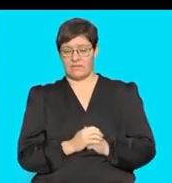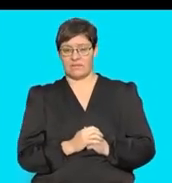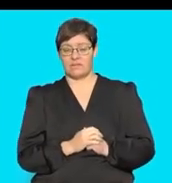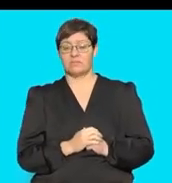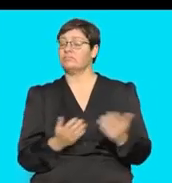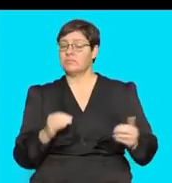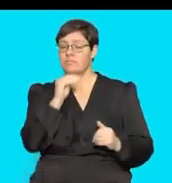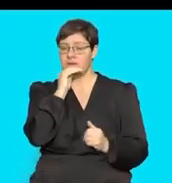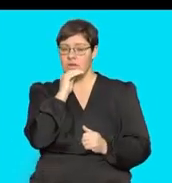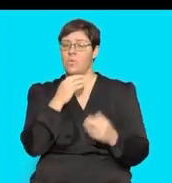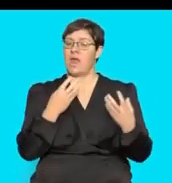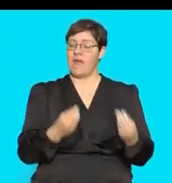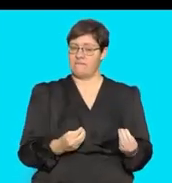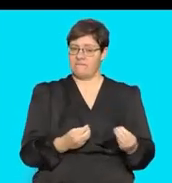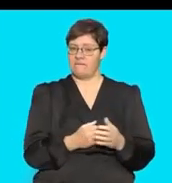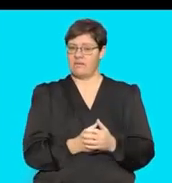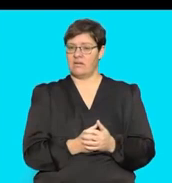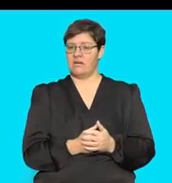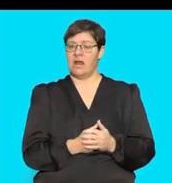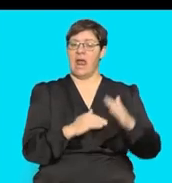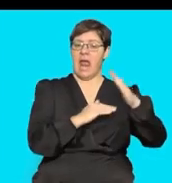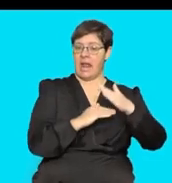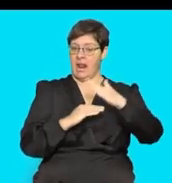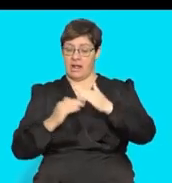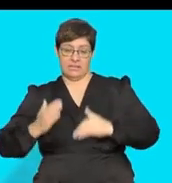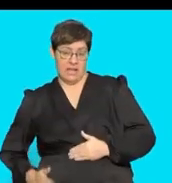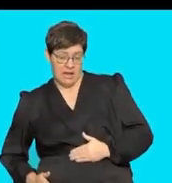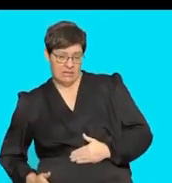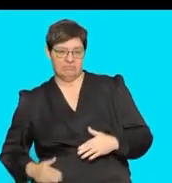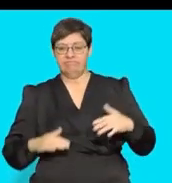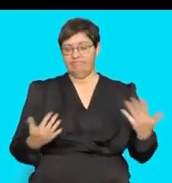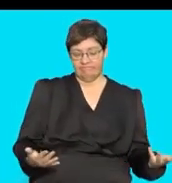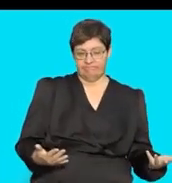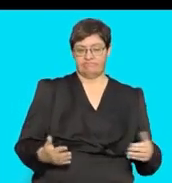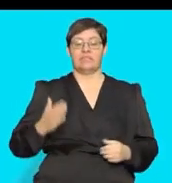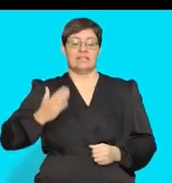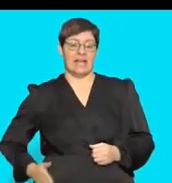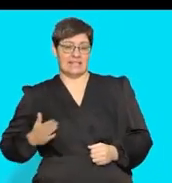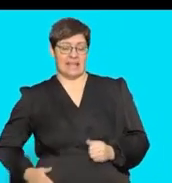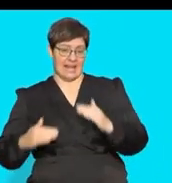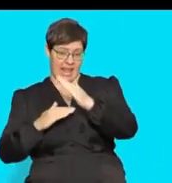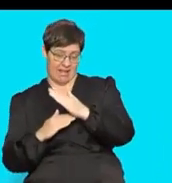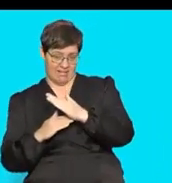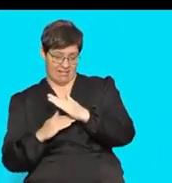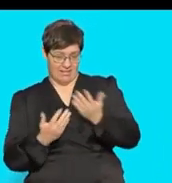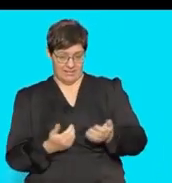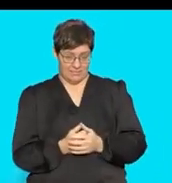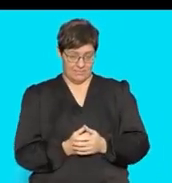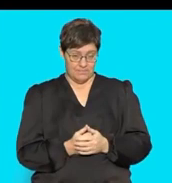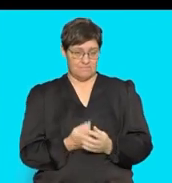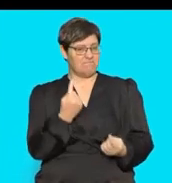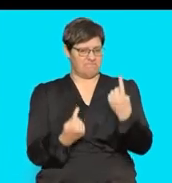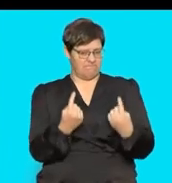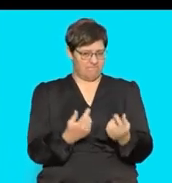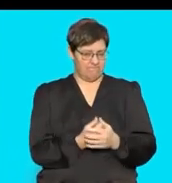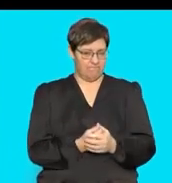So in other words, either we could have been given two angles and a side, or two sides and an